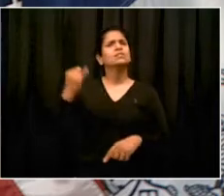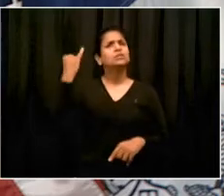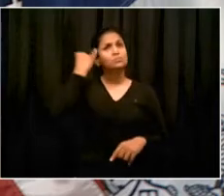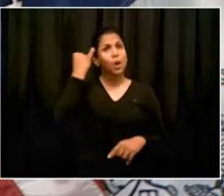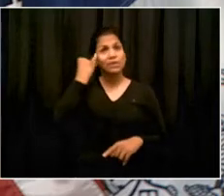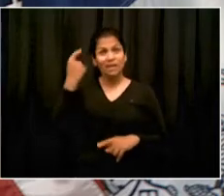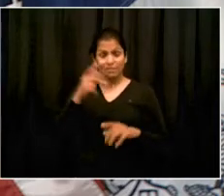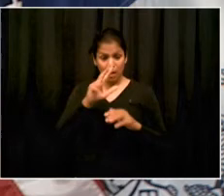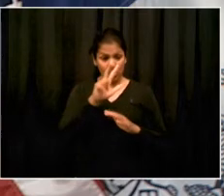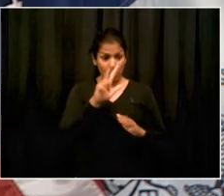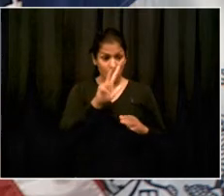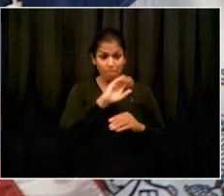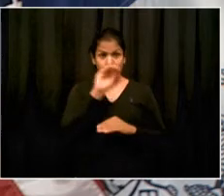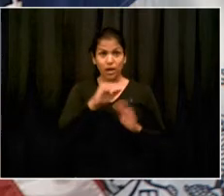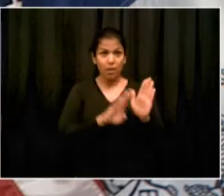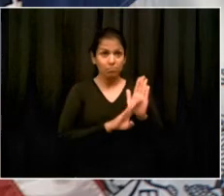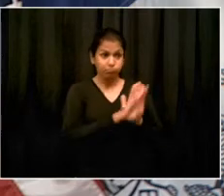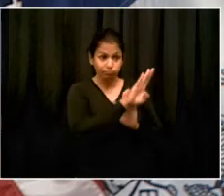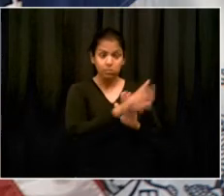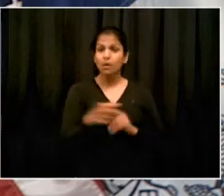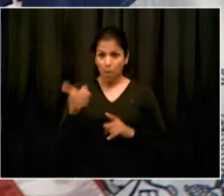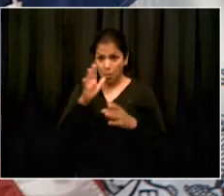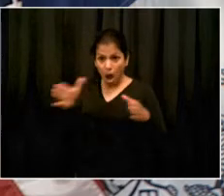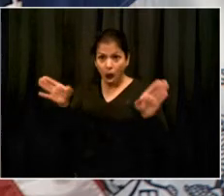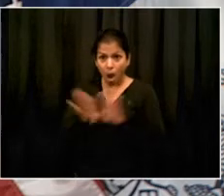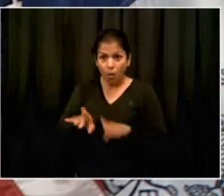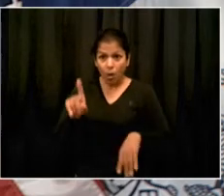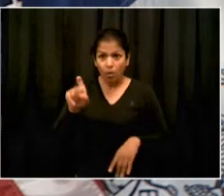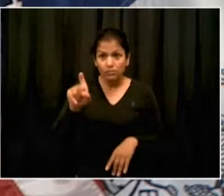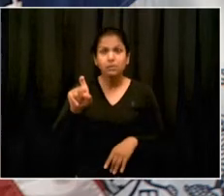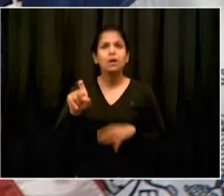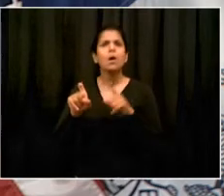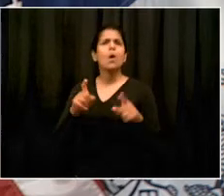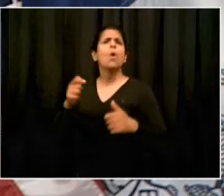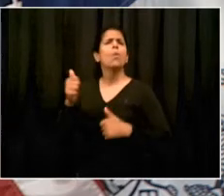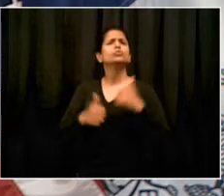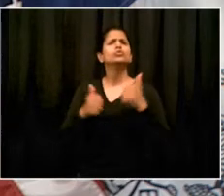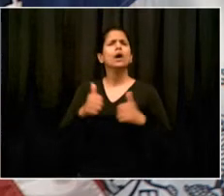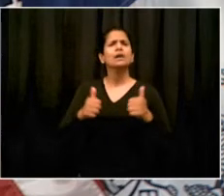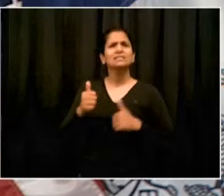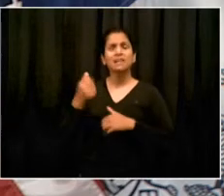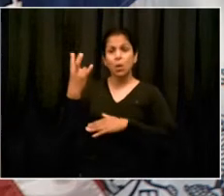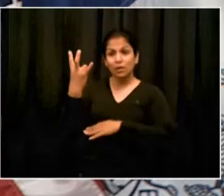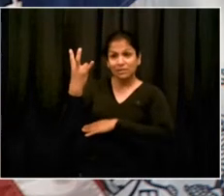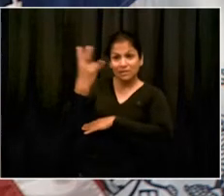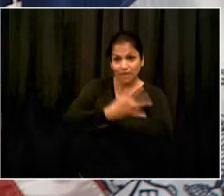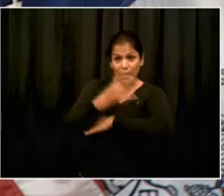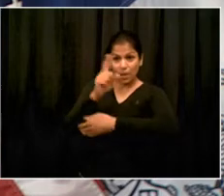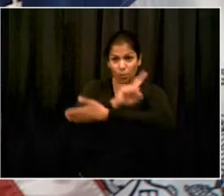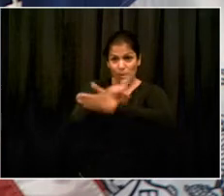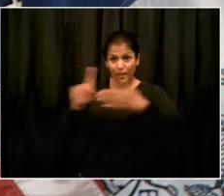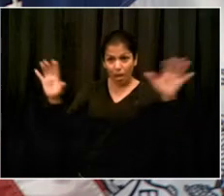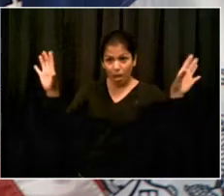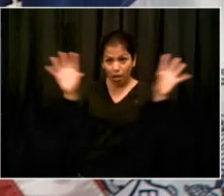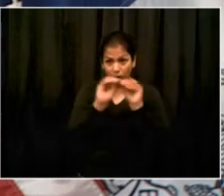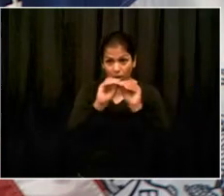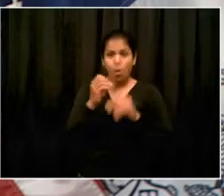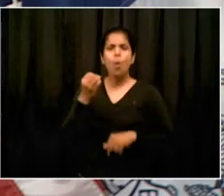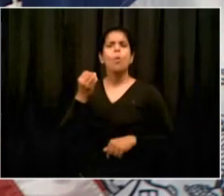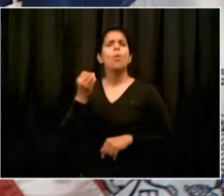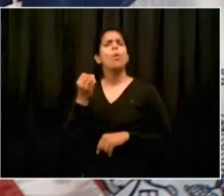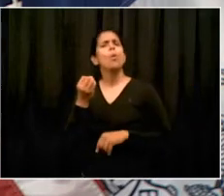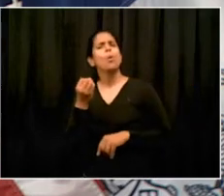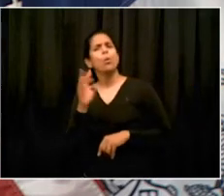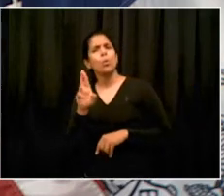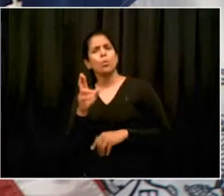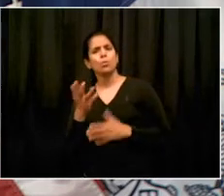being a downer. It's really important to clarify. I said very clearly at the time we announced the standard that it was a 7-day rolling average.